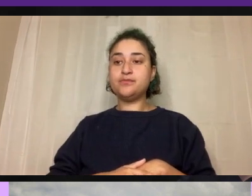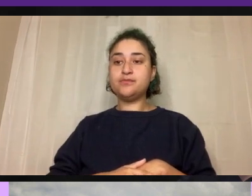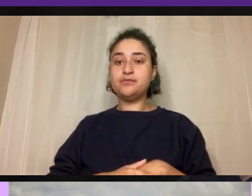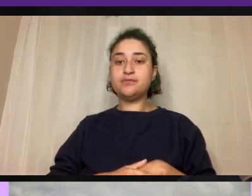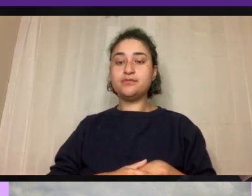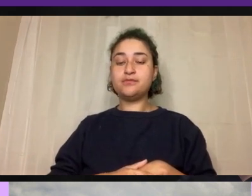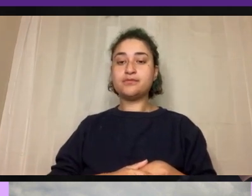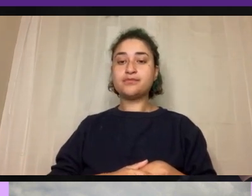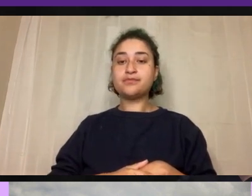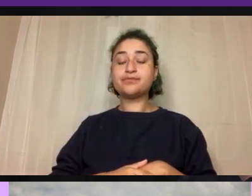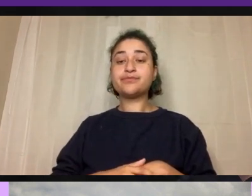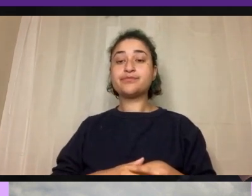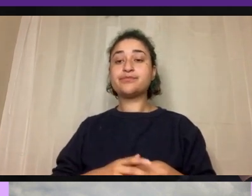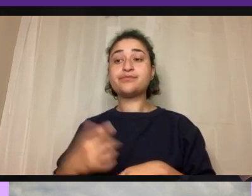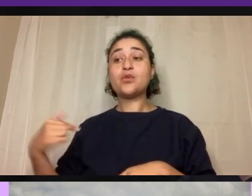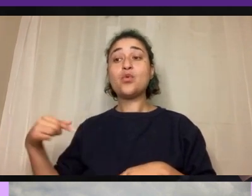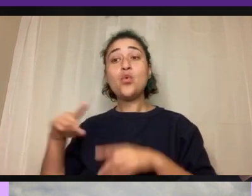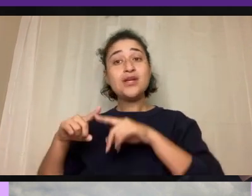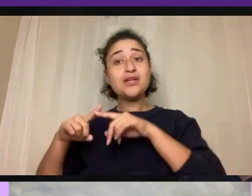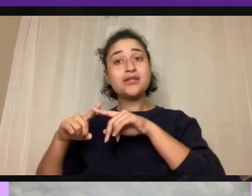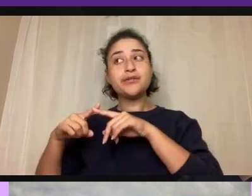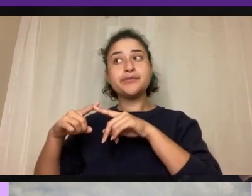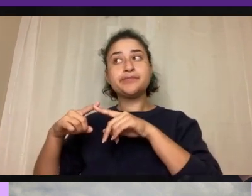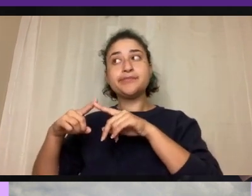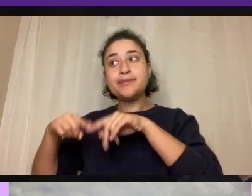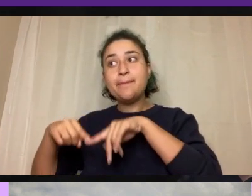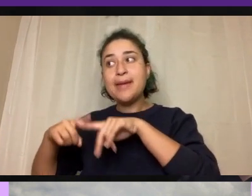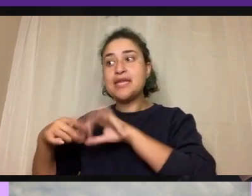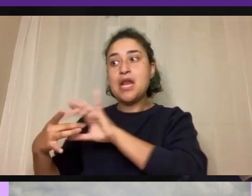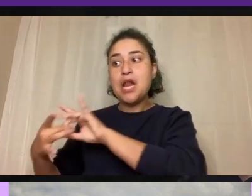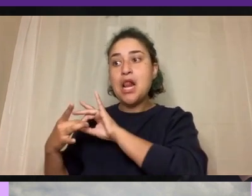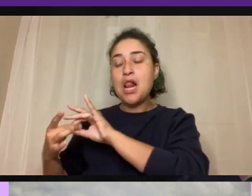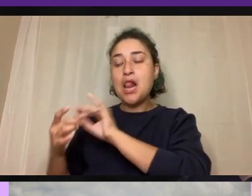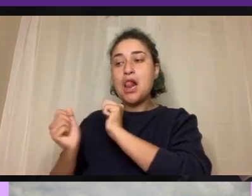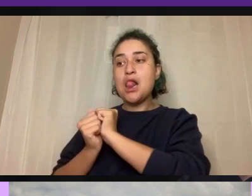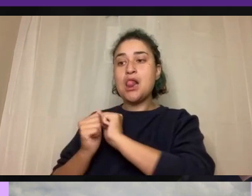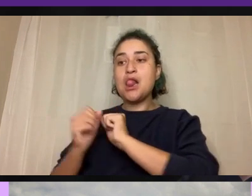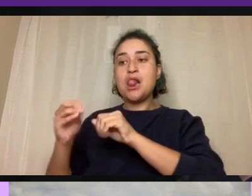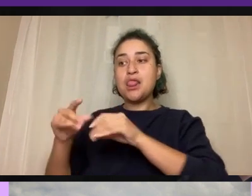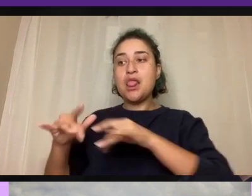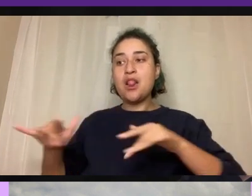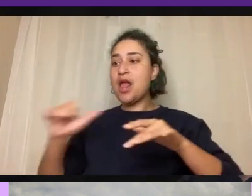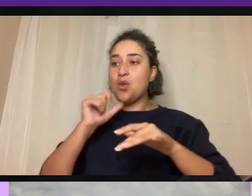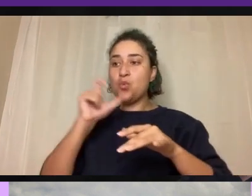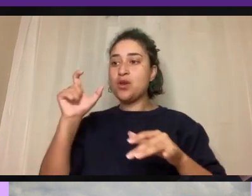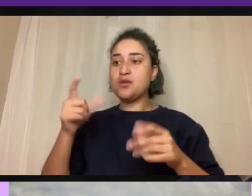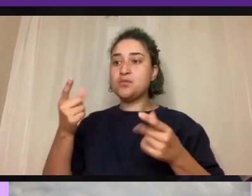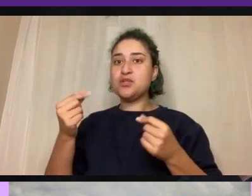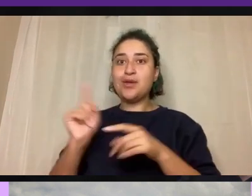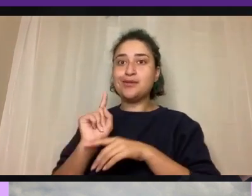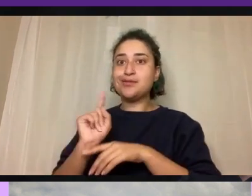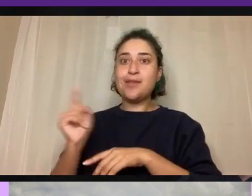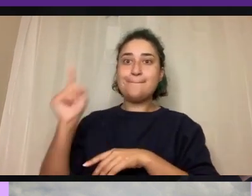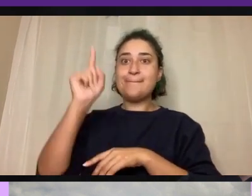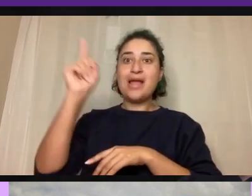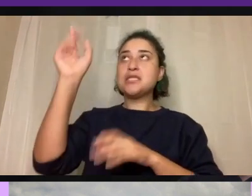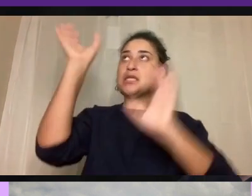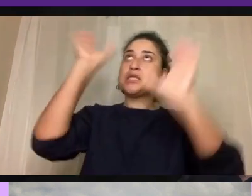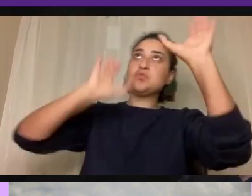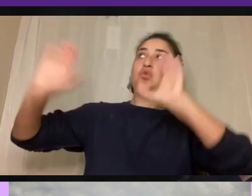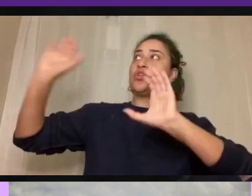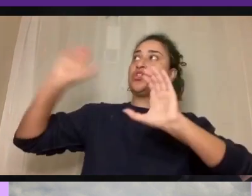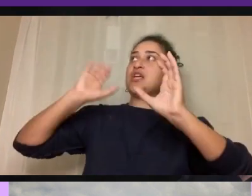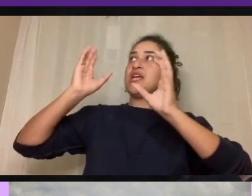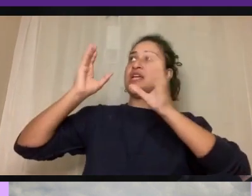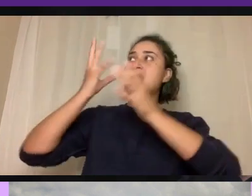we're dependent of the land, right? We don't need to be doing space exploration and wasteful